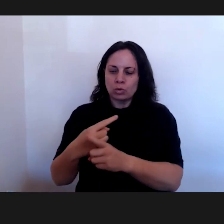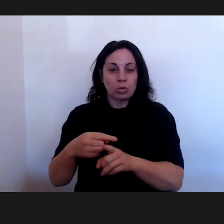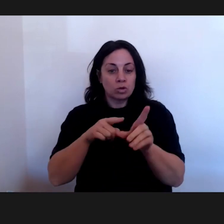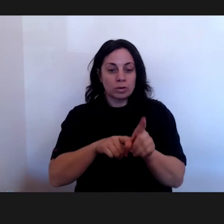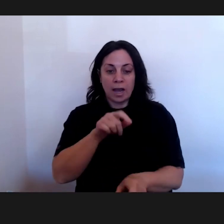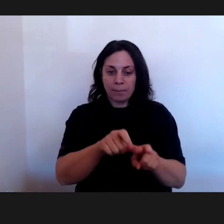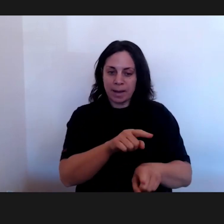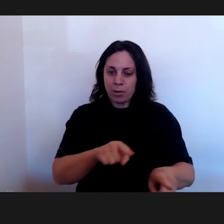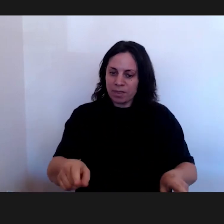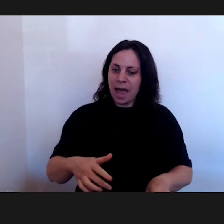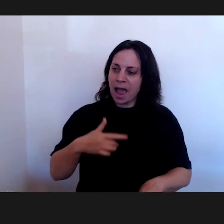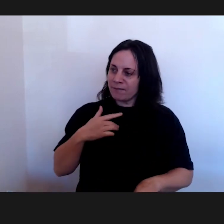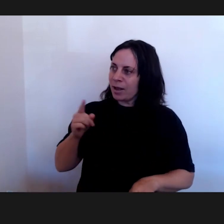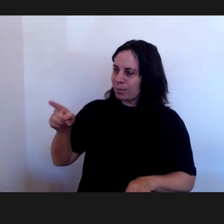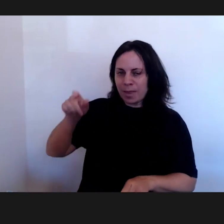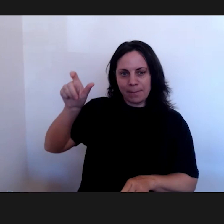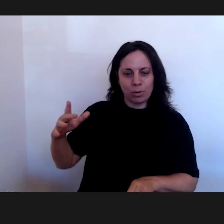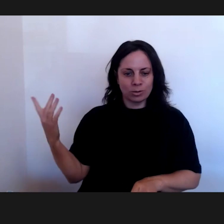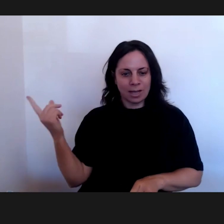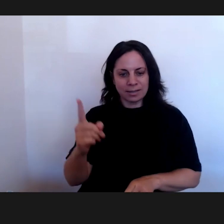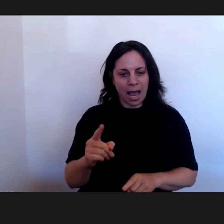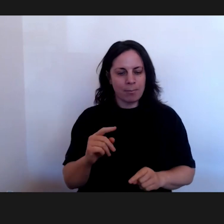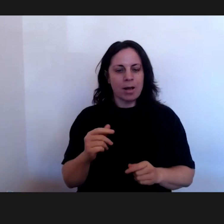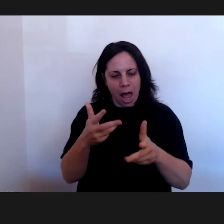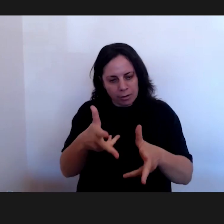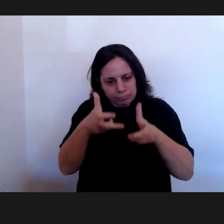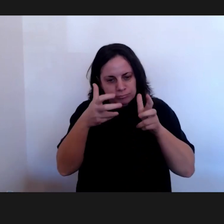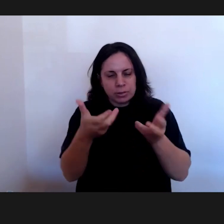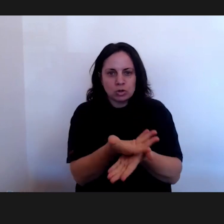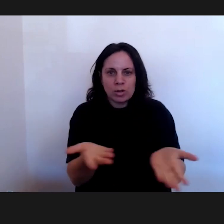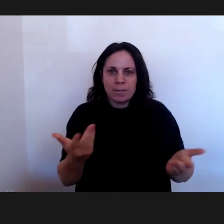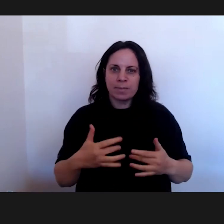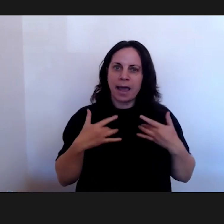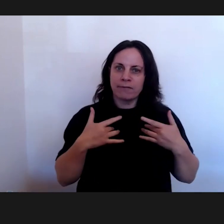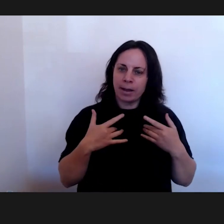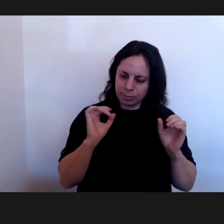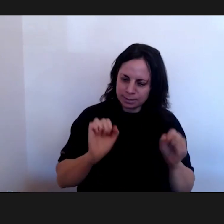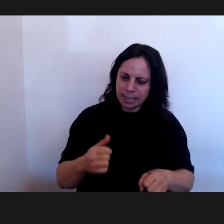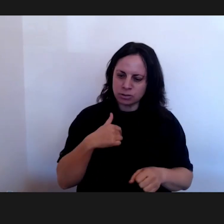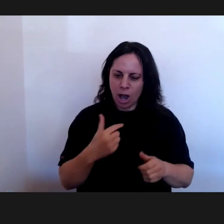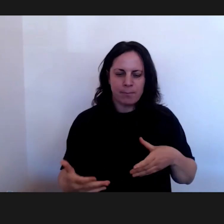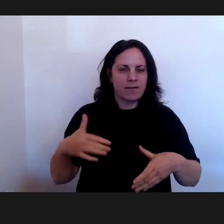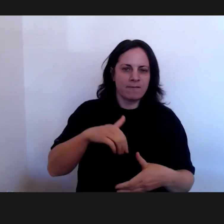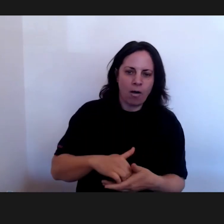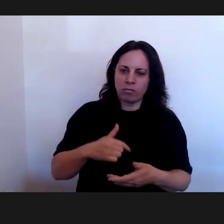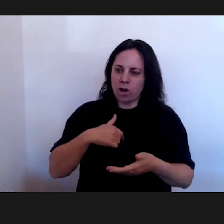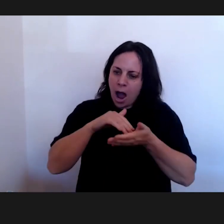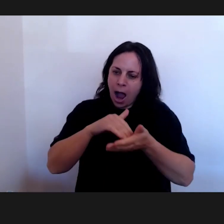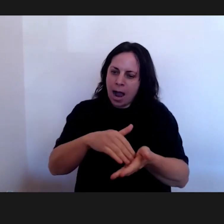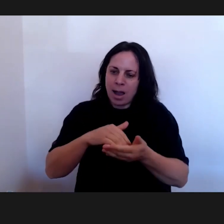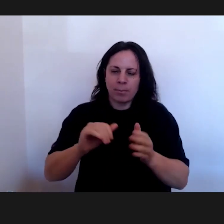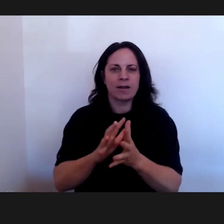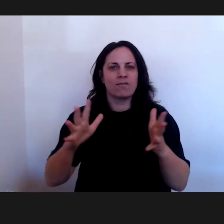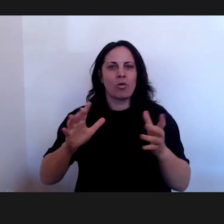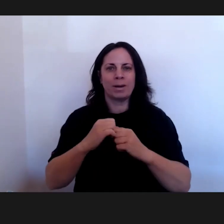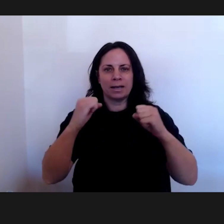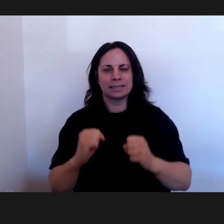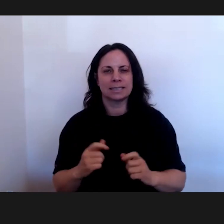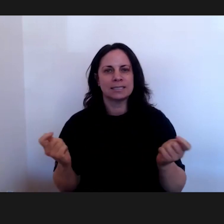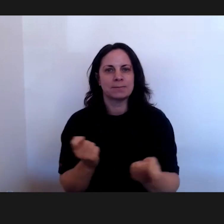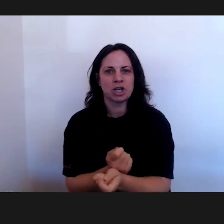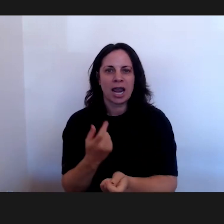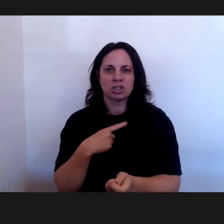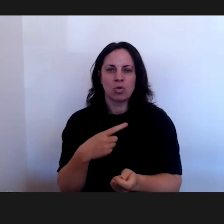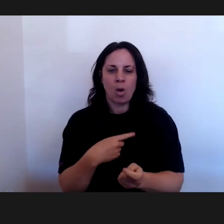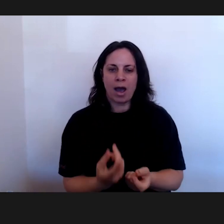heard and felt like they could contribute to a wider systematic change by giving their voices